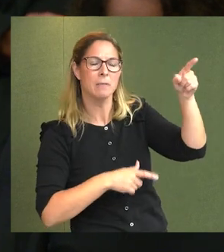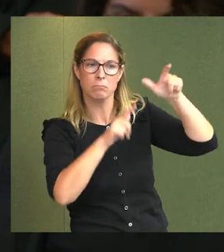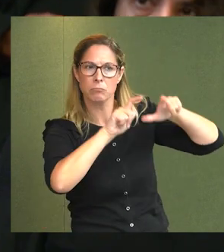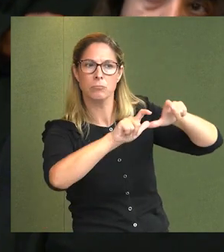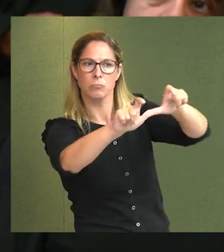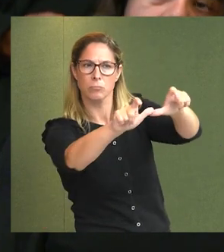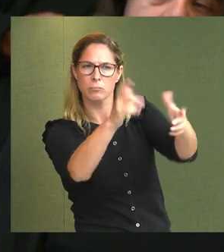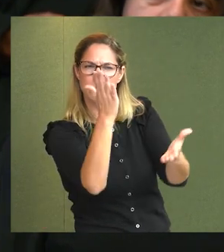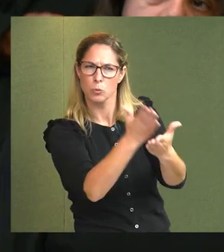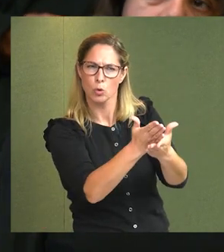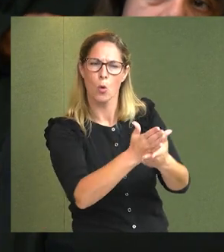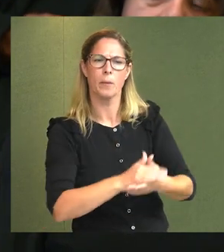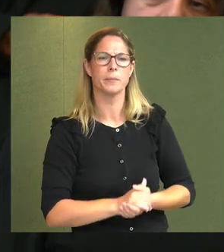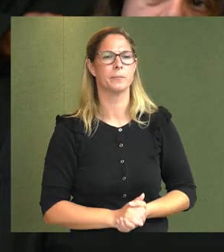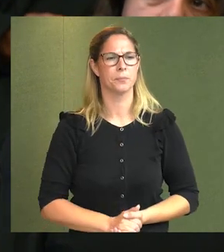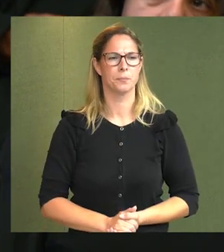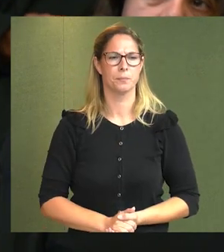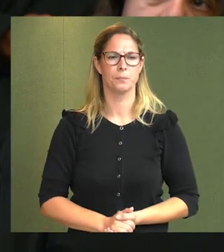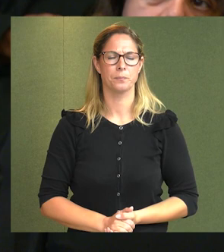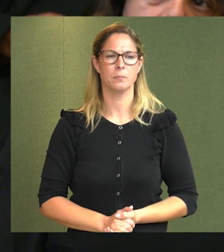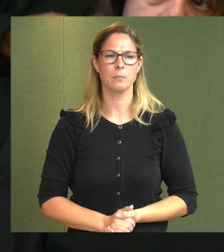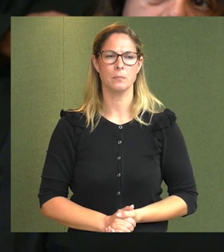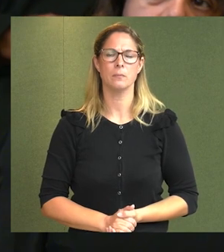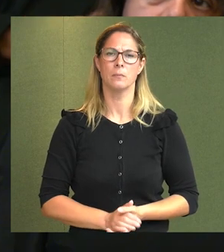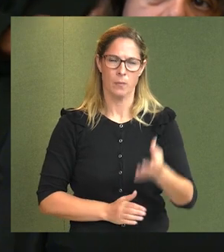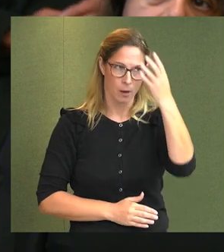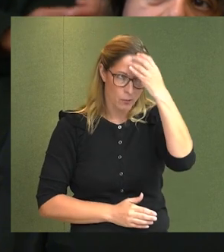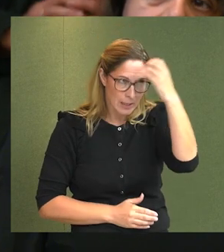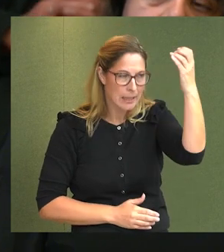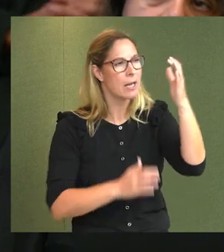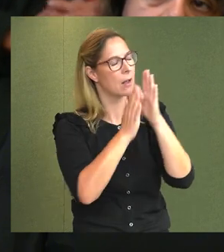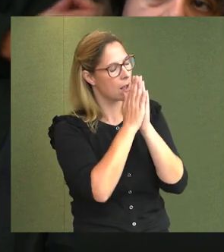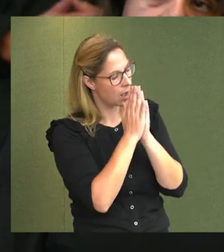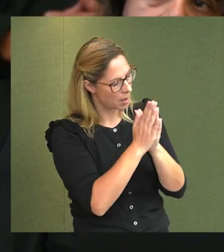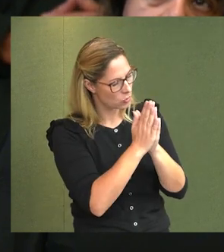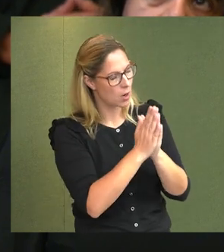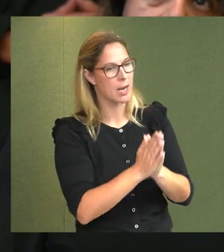will build. And so for the King, I pray.